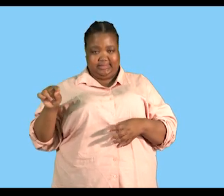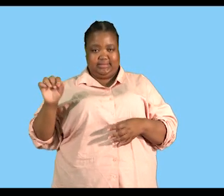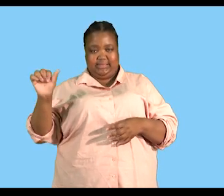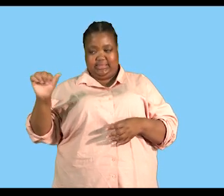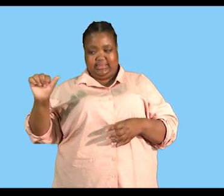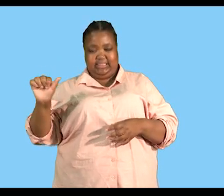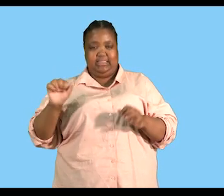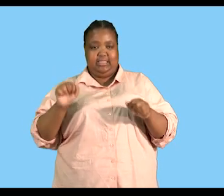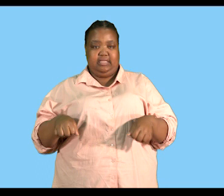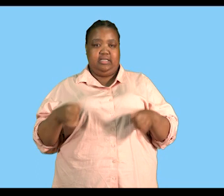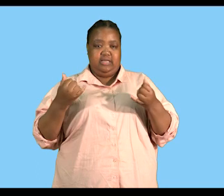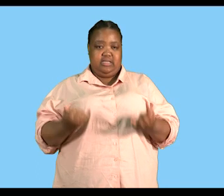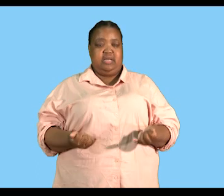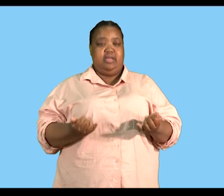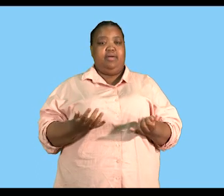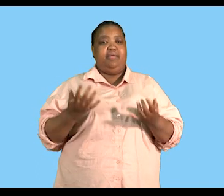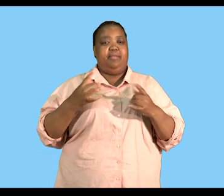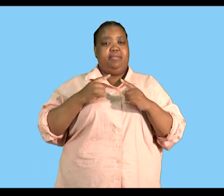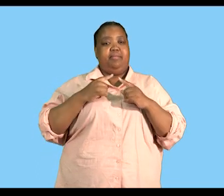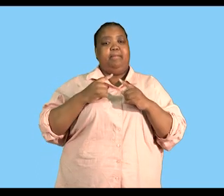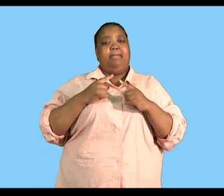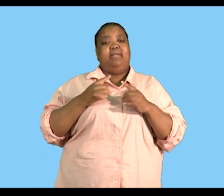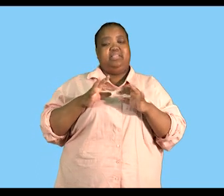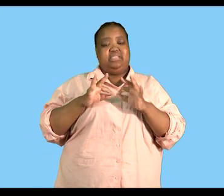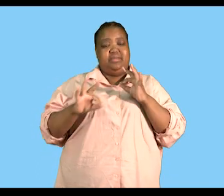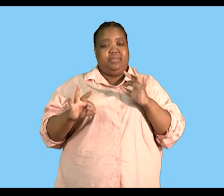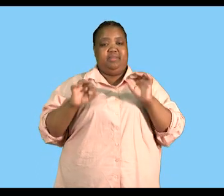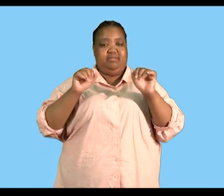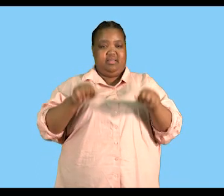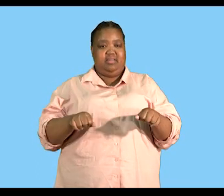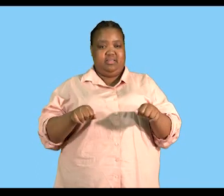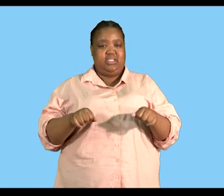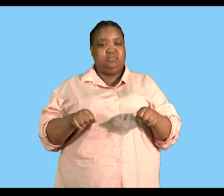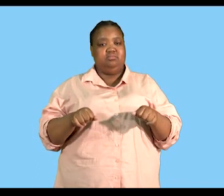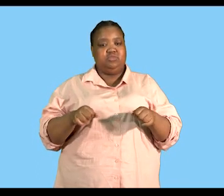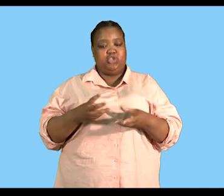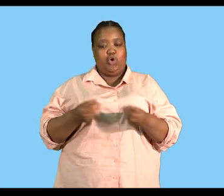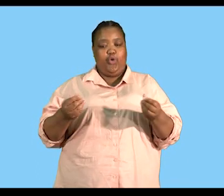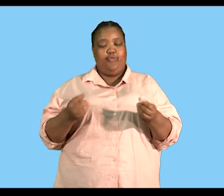solving for A, we are going to divide both sides by